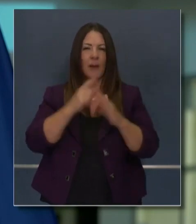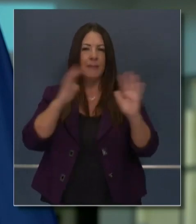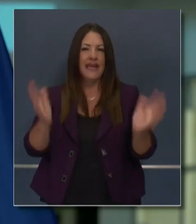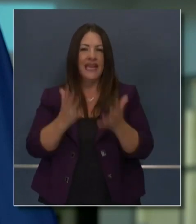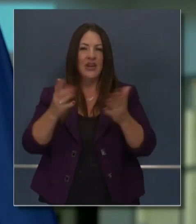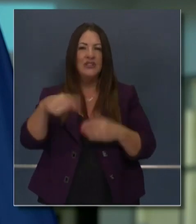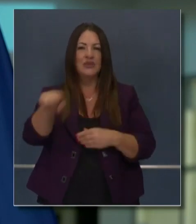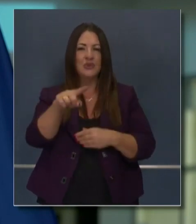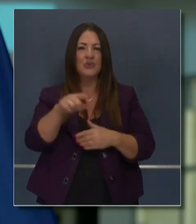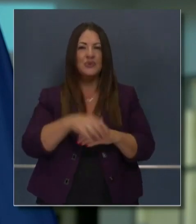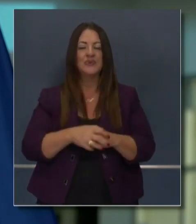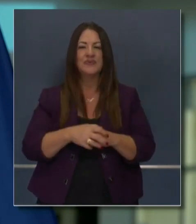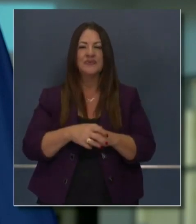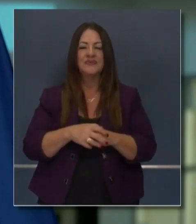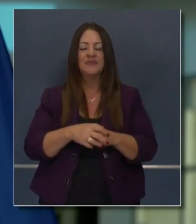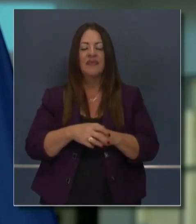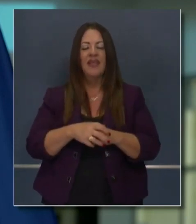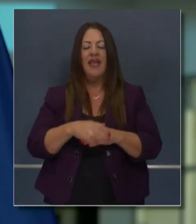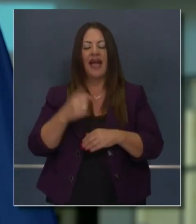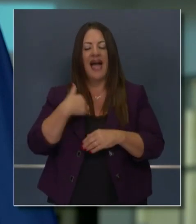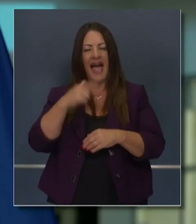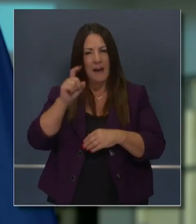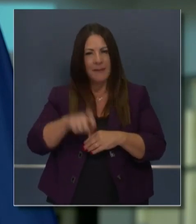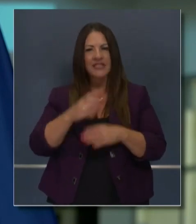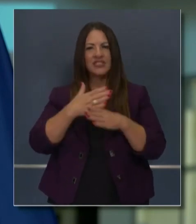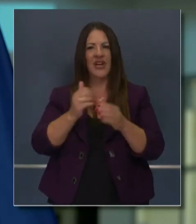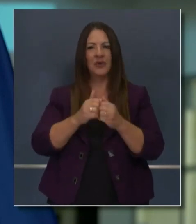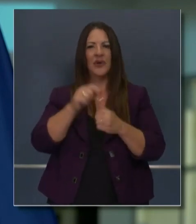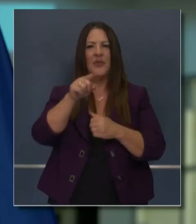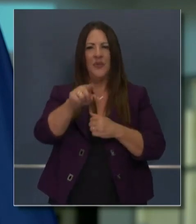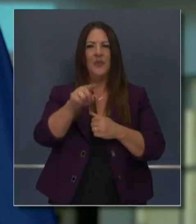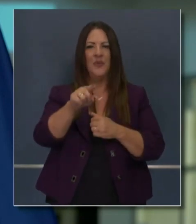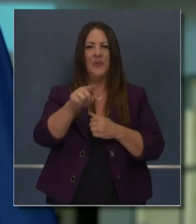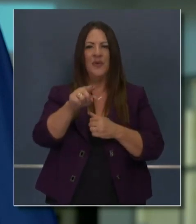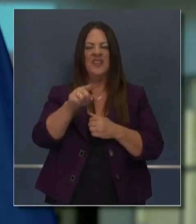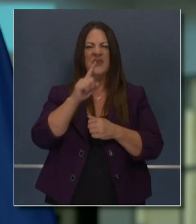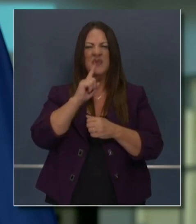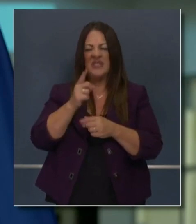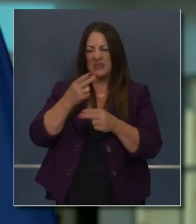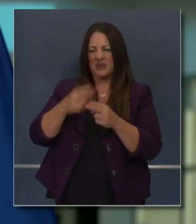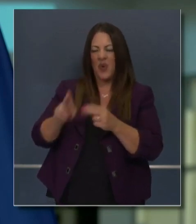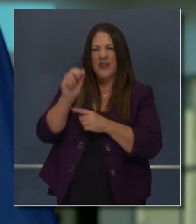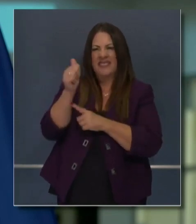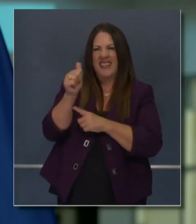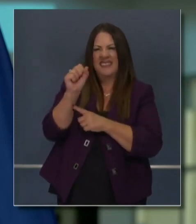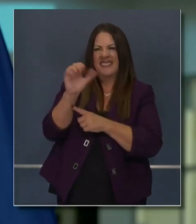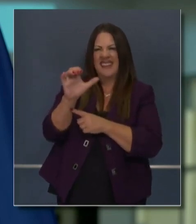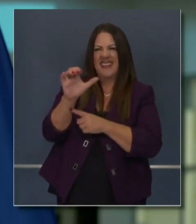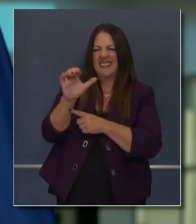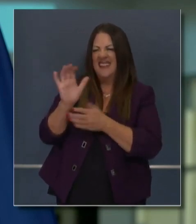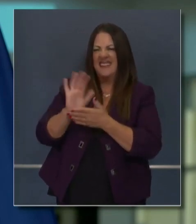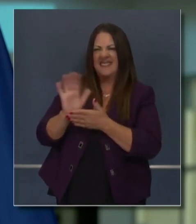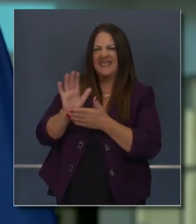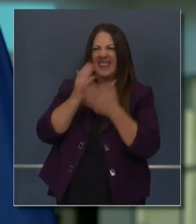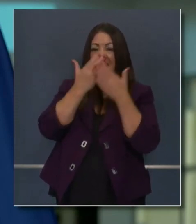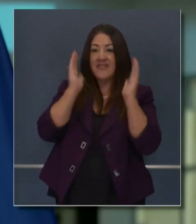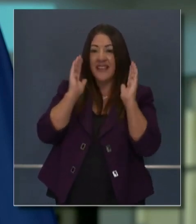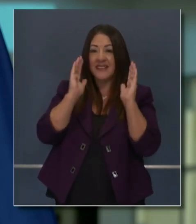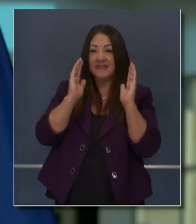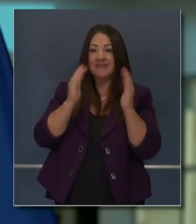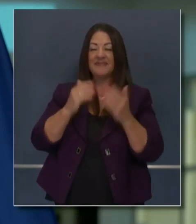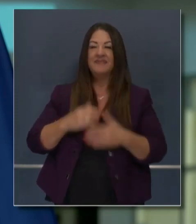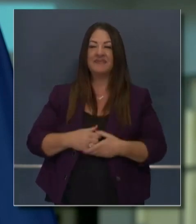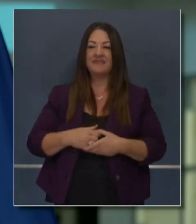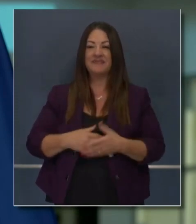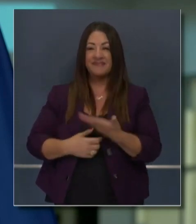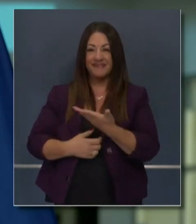once again, but I felt remiss if I didn't share with you this 10-second Halloween PSA